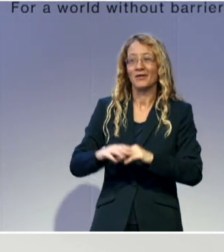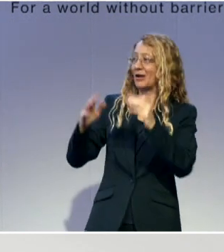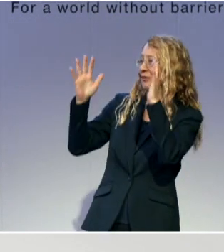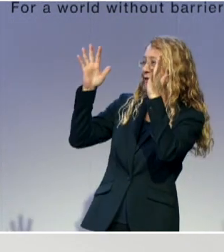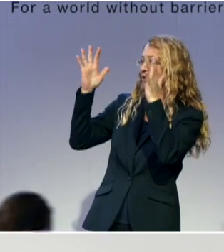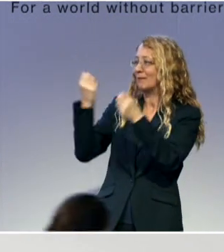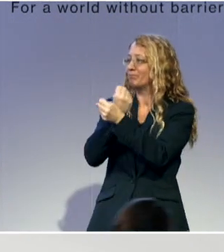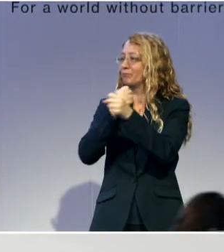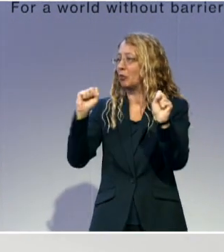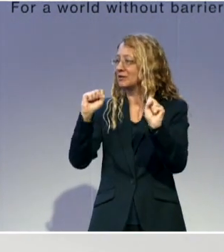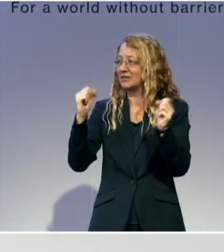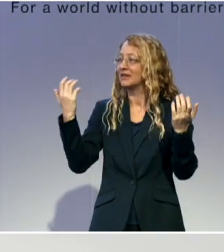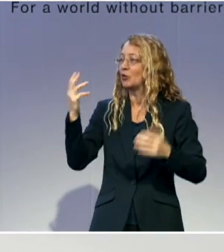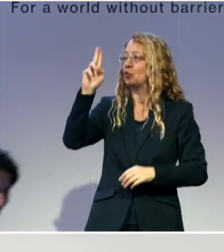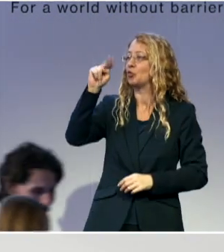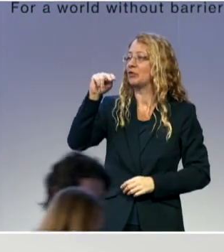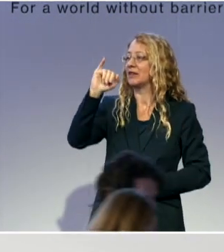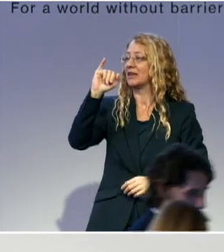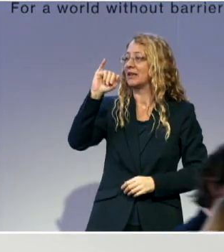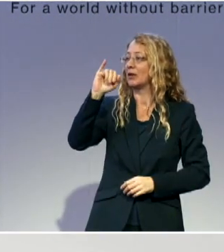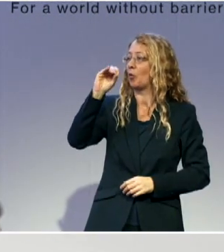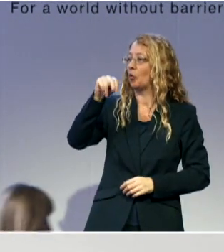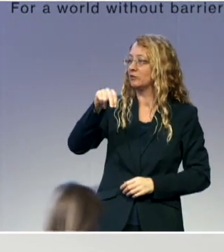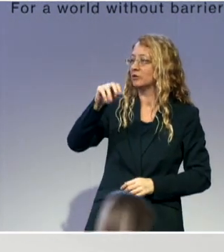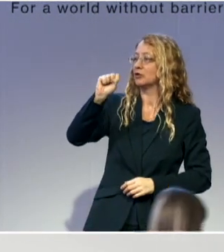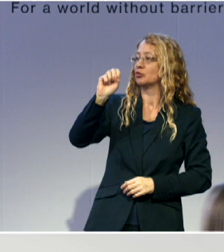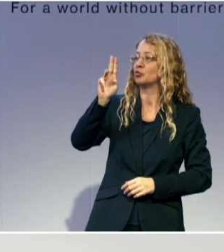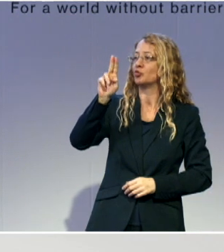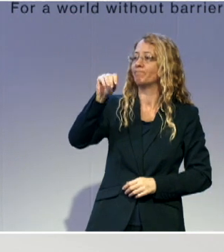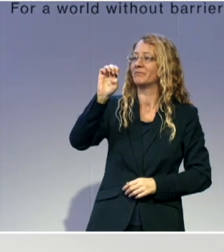Congratulations to Union Sumero from Bosnia and Herzegovina.